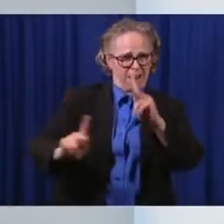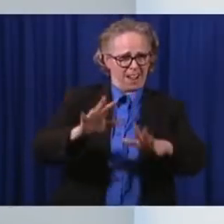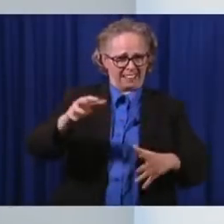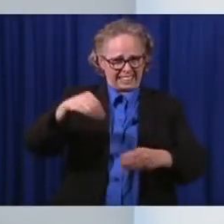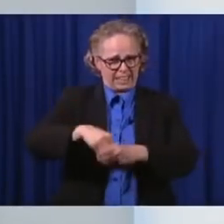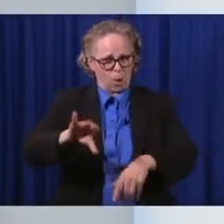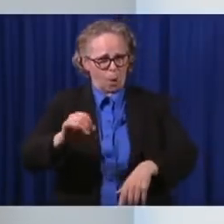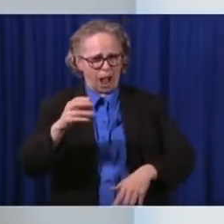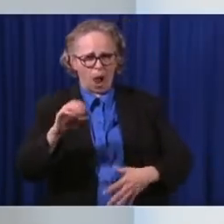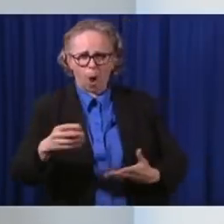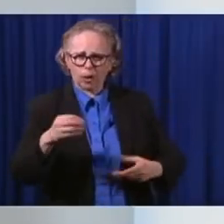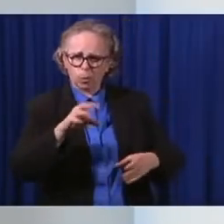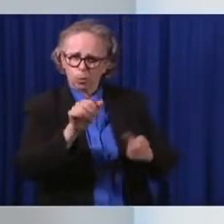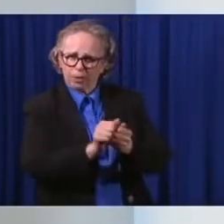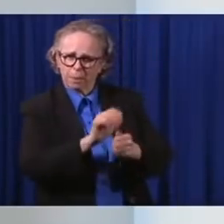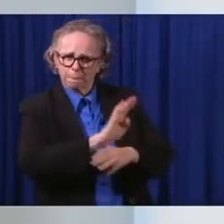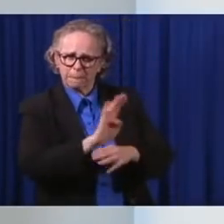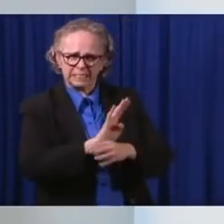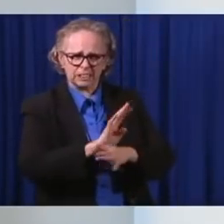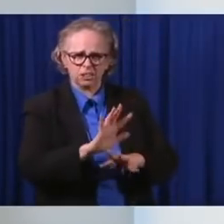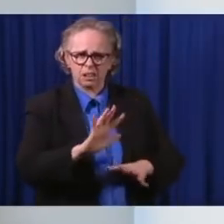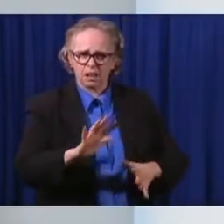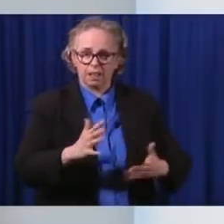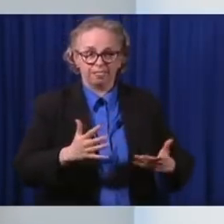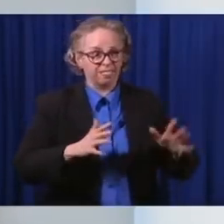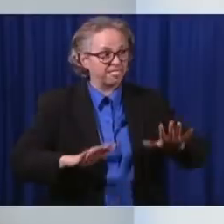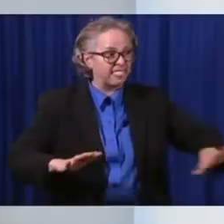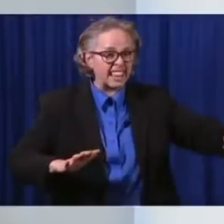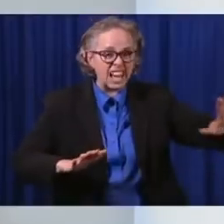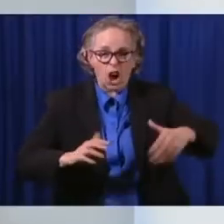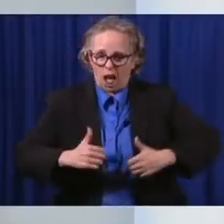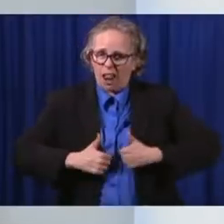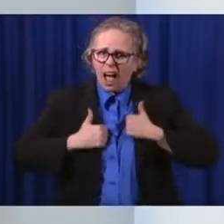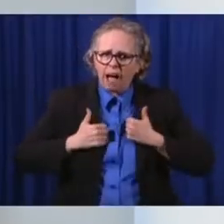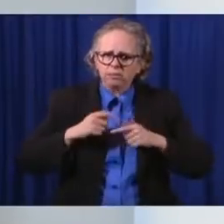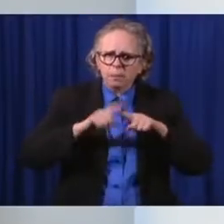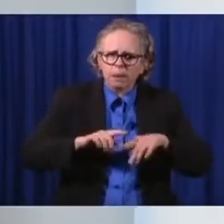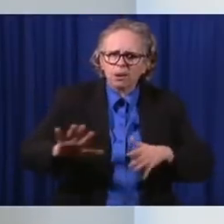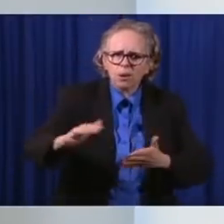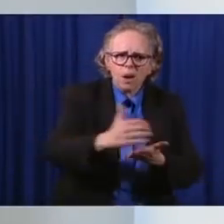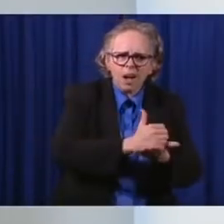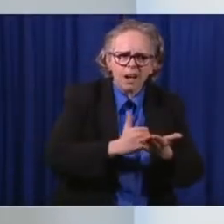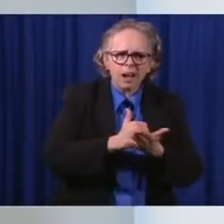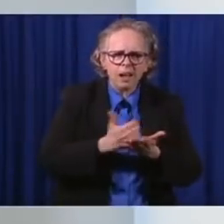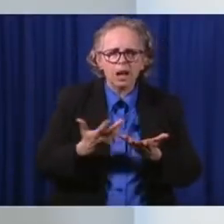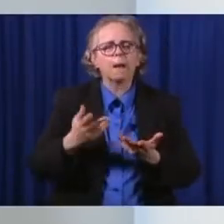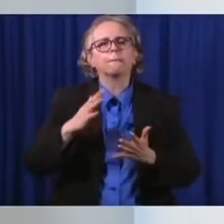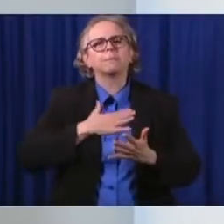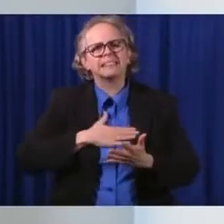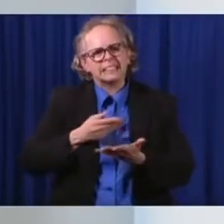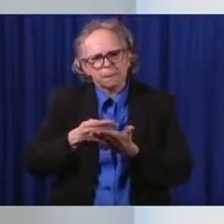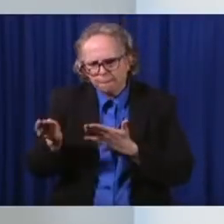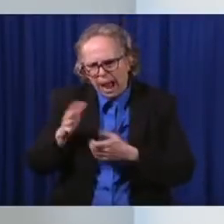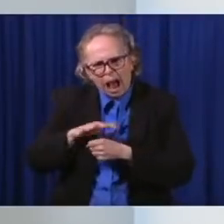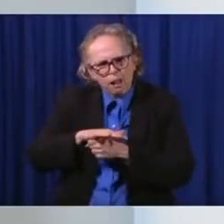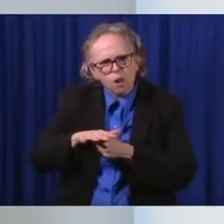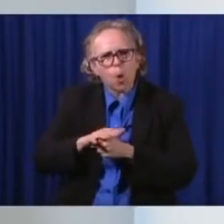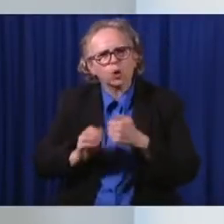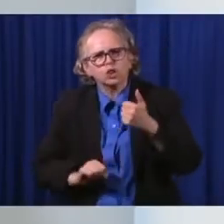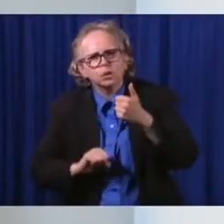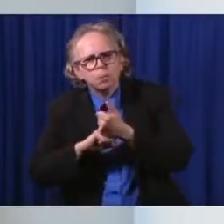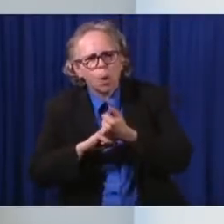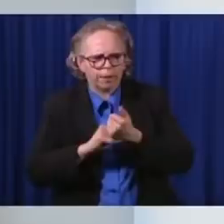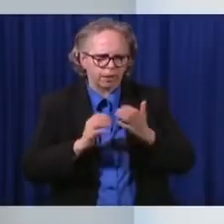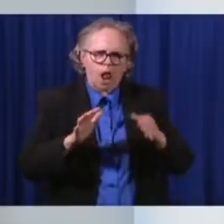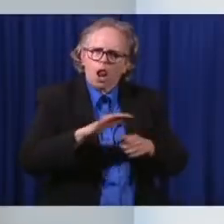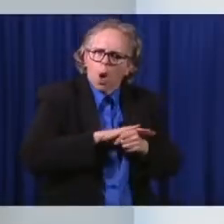it. So buy Ohio. Go to your friends and neighbors' businesses and help support things right here in